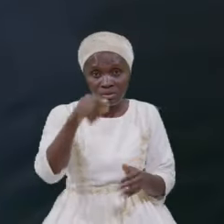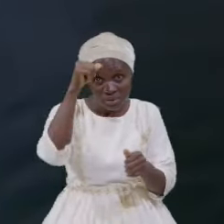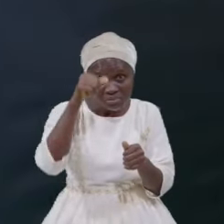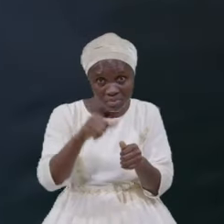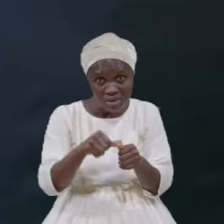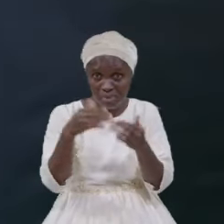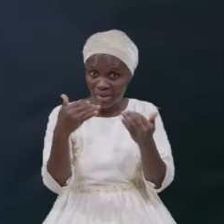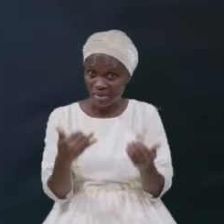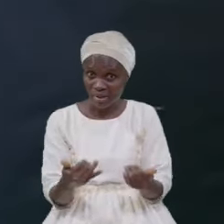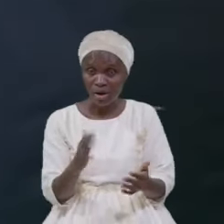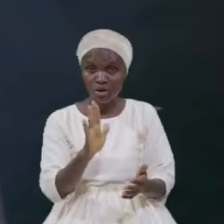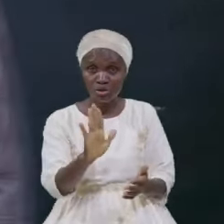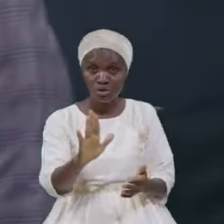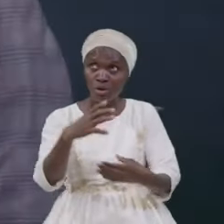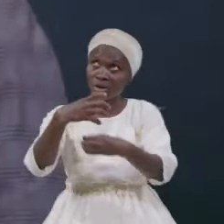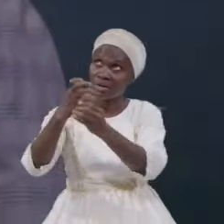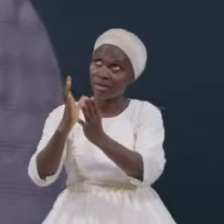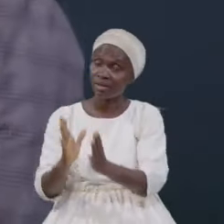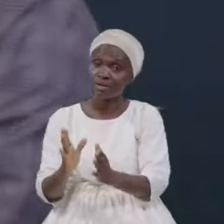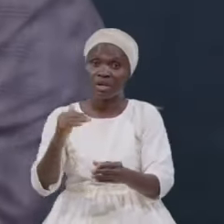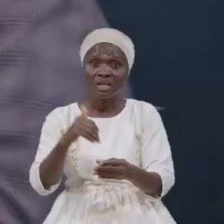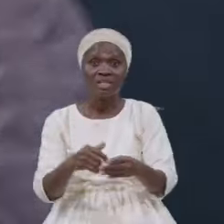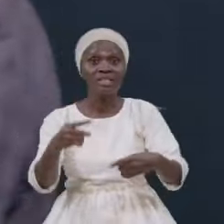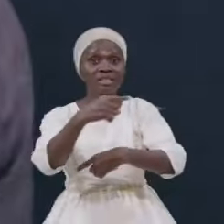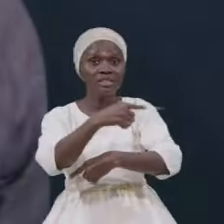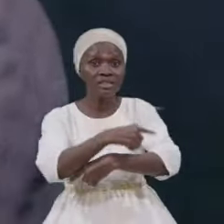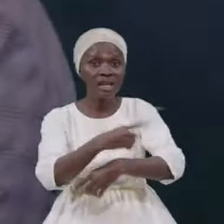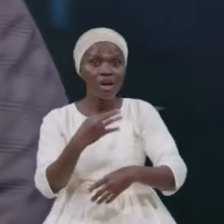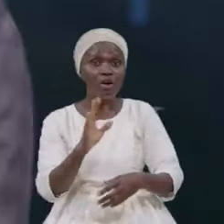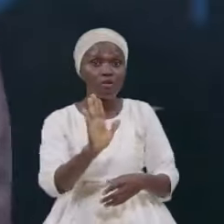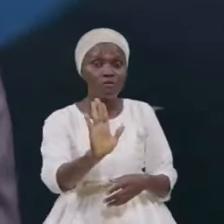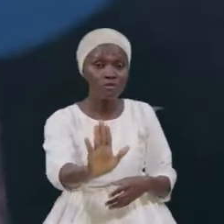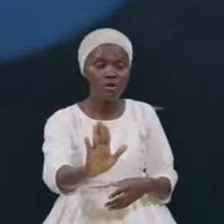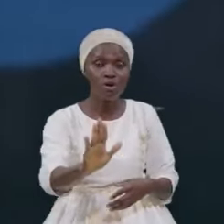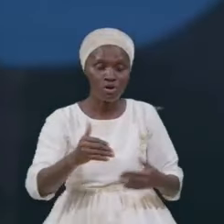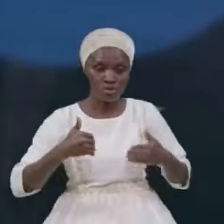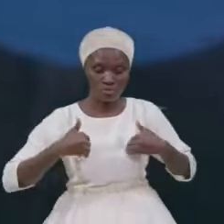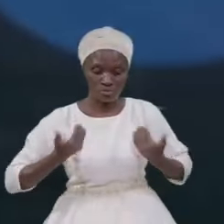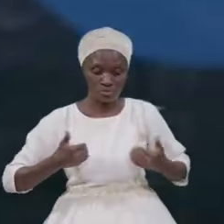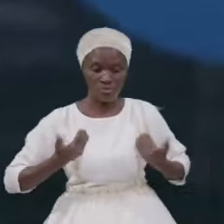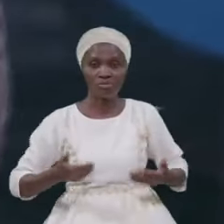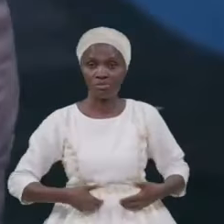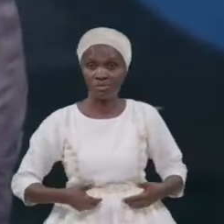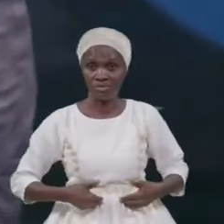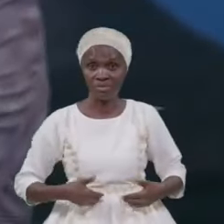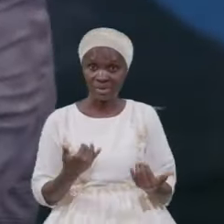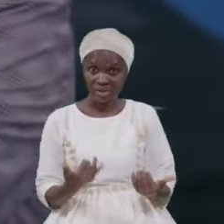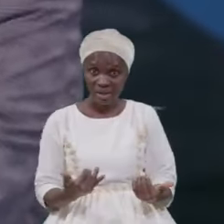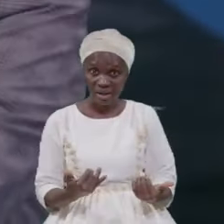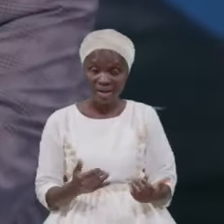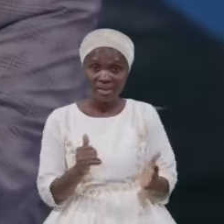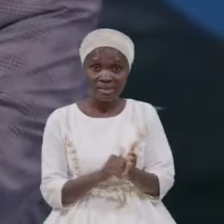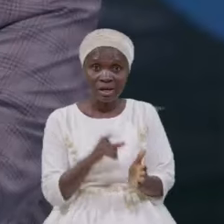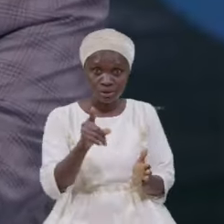of thy youth. This time, when the opportunity is still there to have the day of